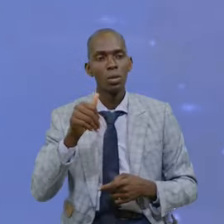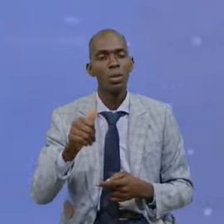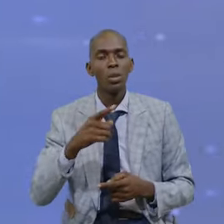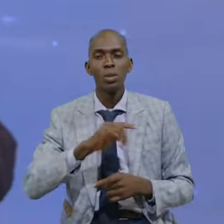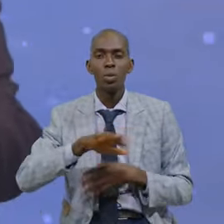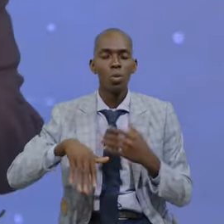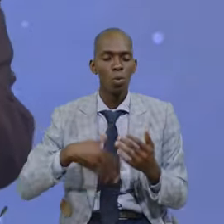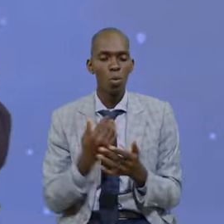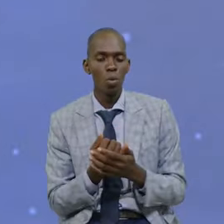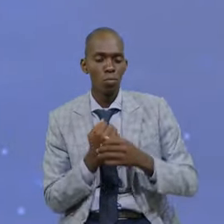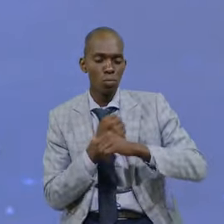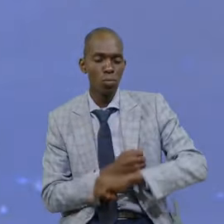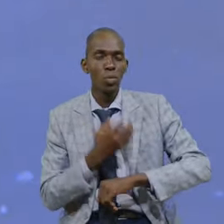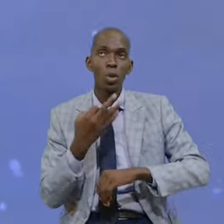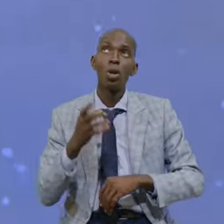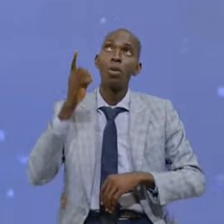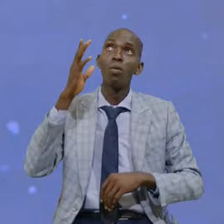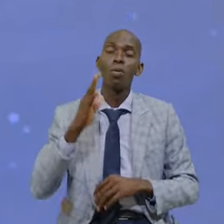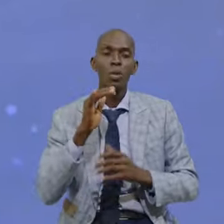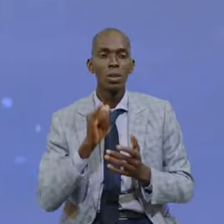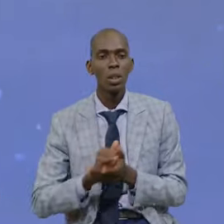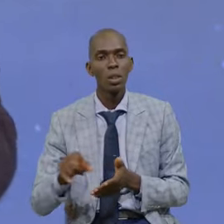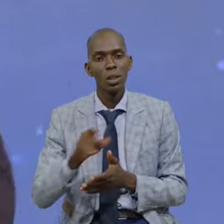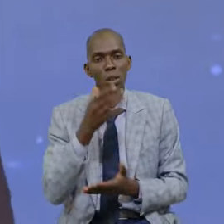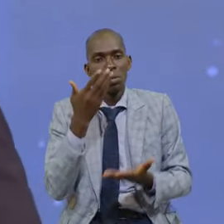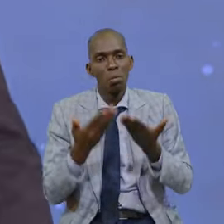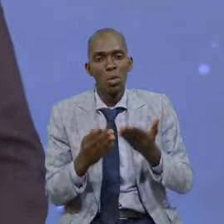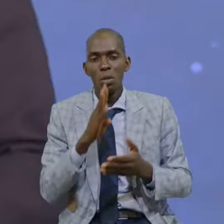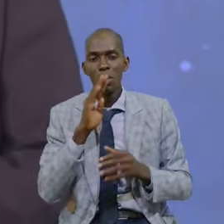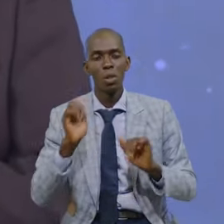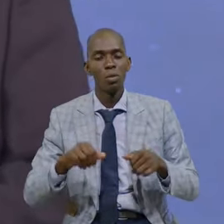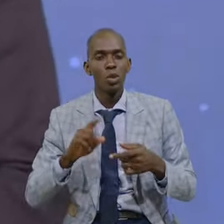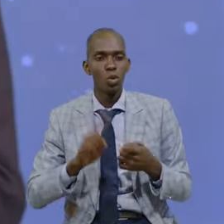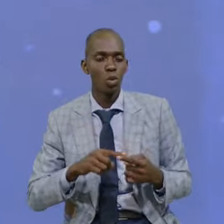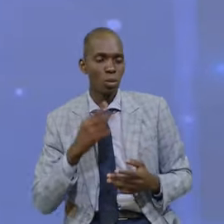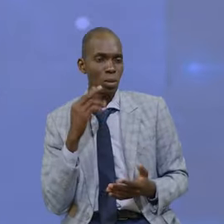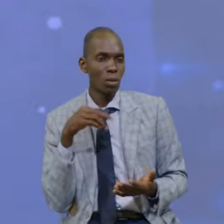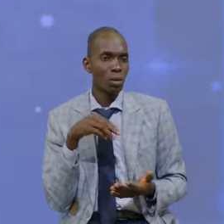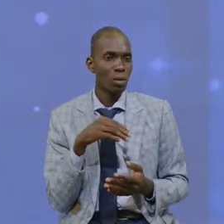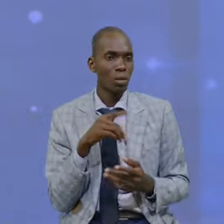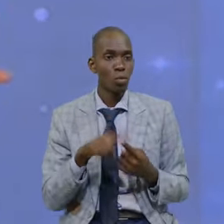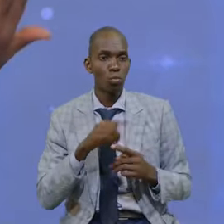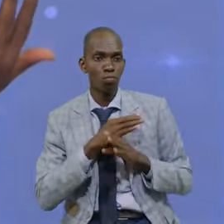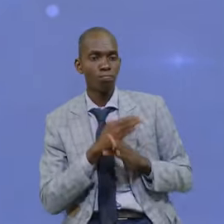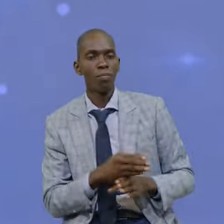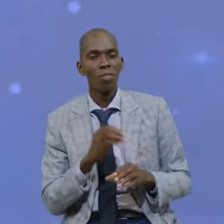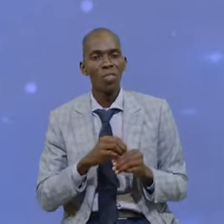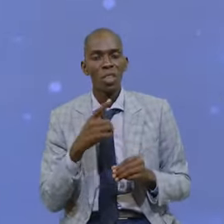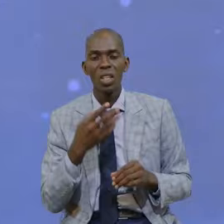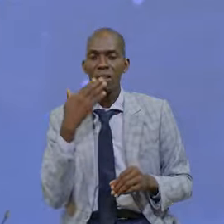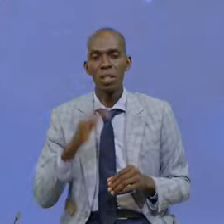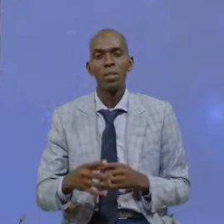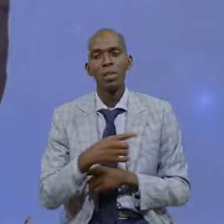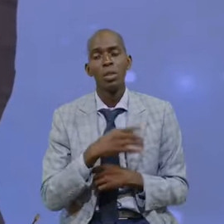armor of God, that ye may be able to withstand in the evil day. Some people say it's